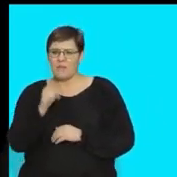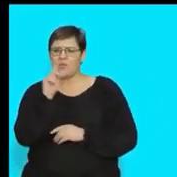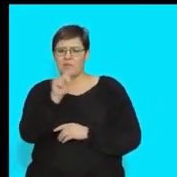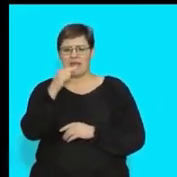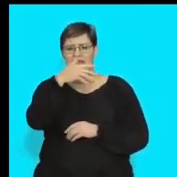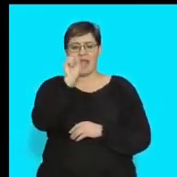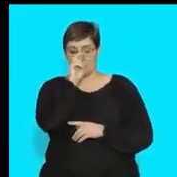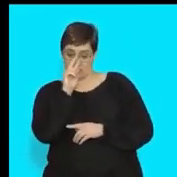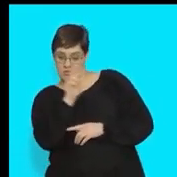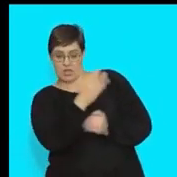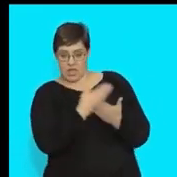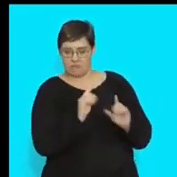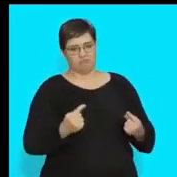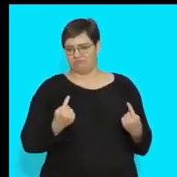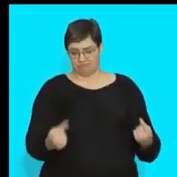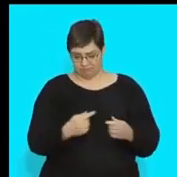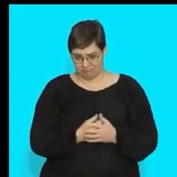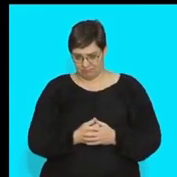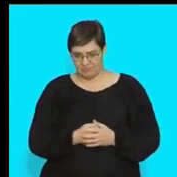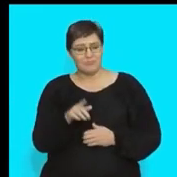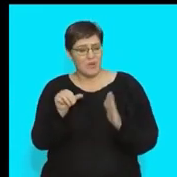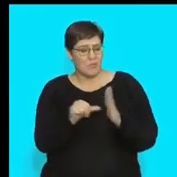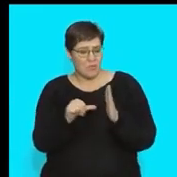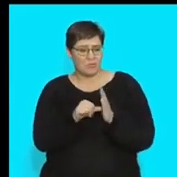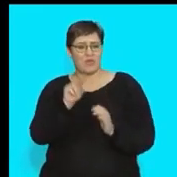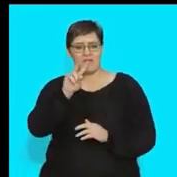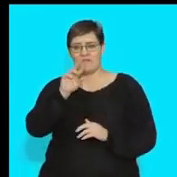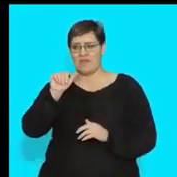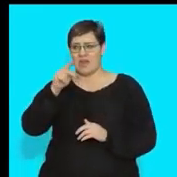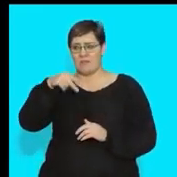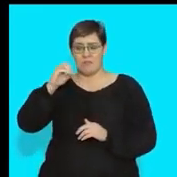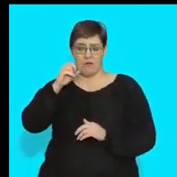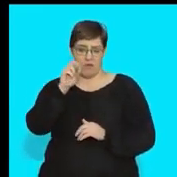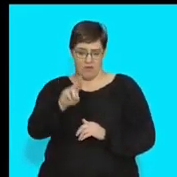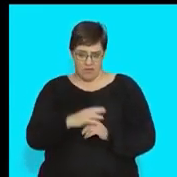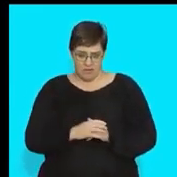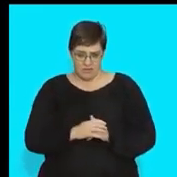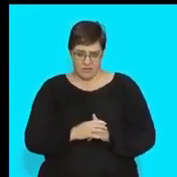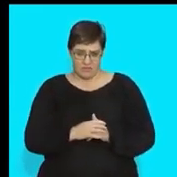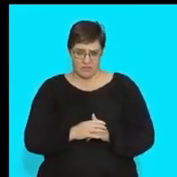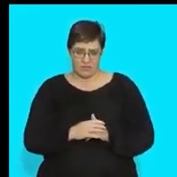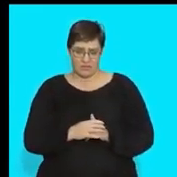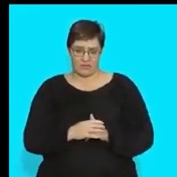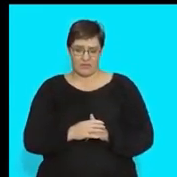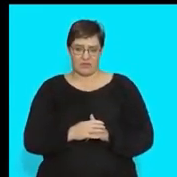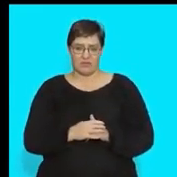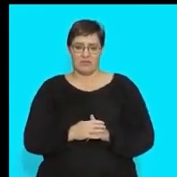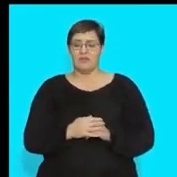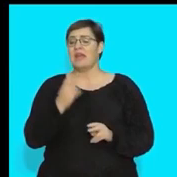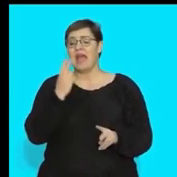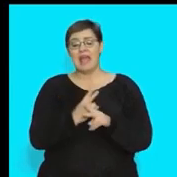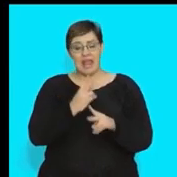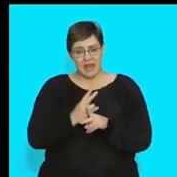gas, you can't see it. Okay, that's a very important concept that you need to understand. And again, that's